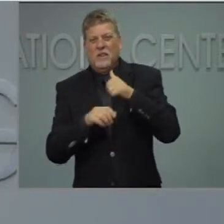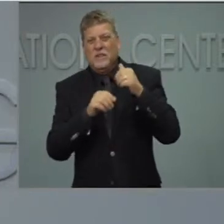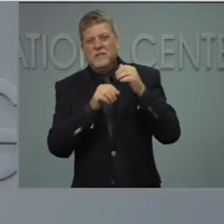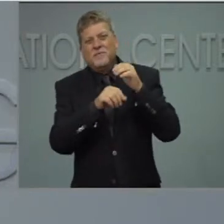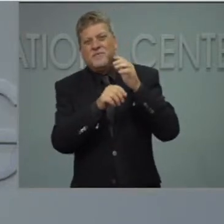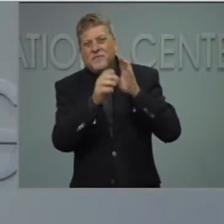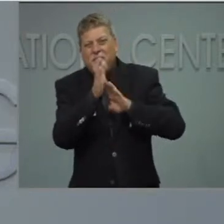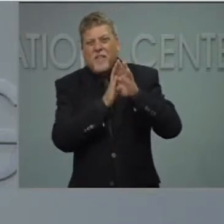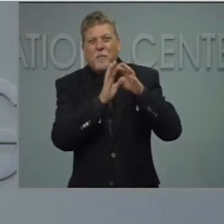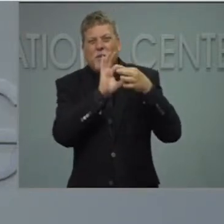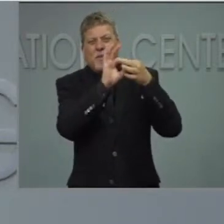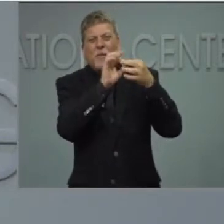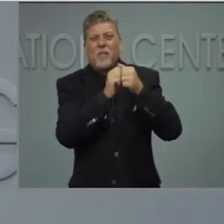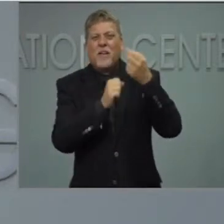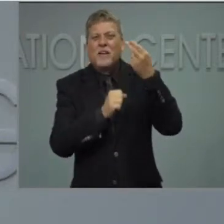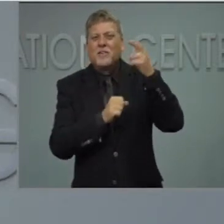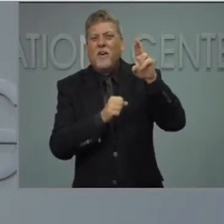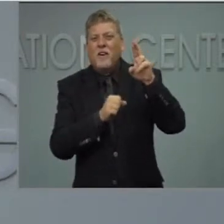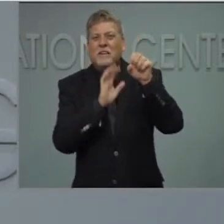on what the ultimate